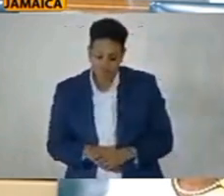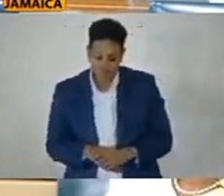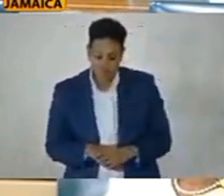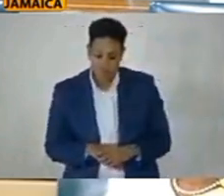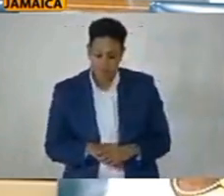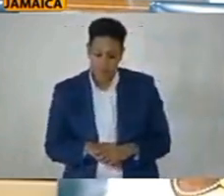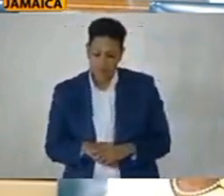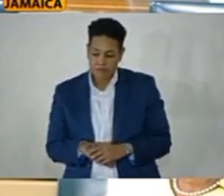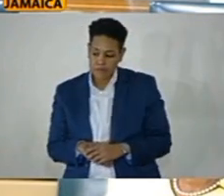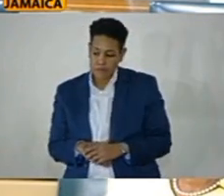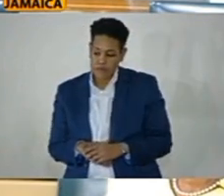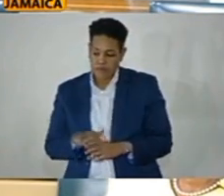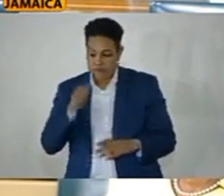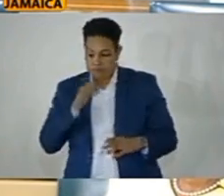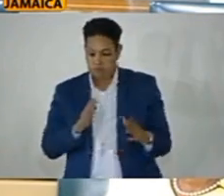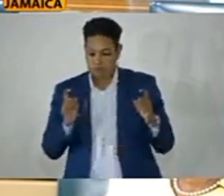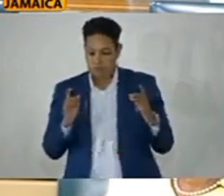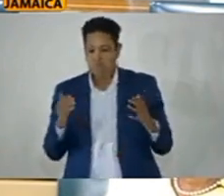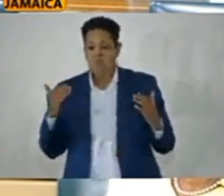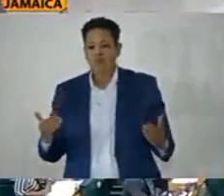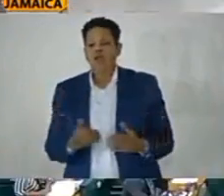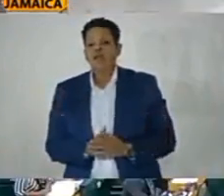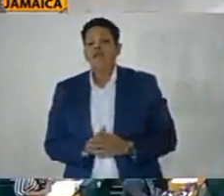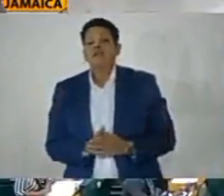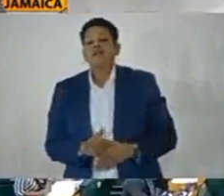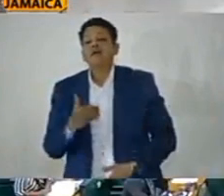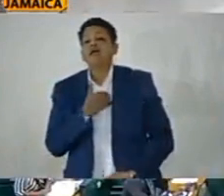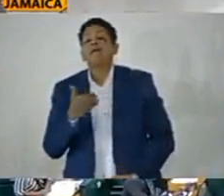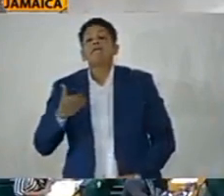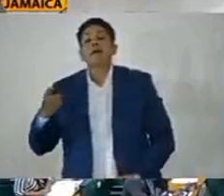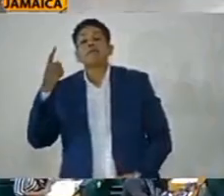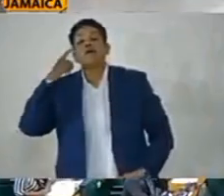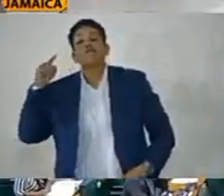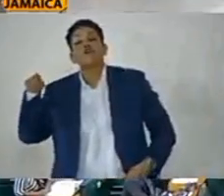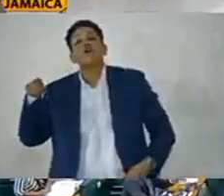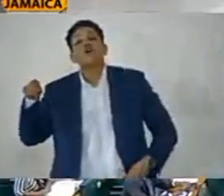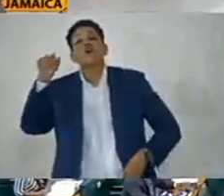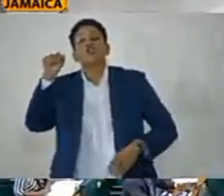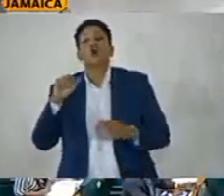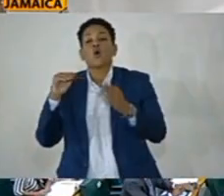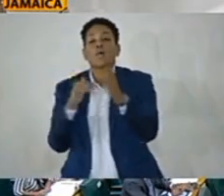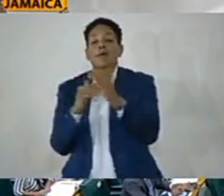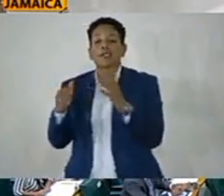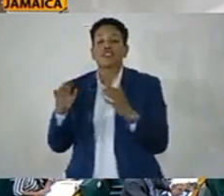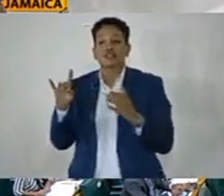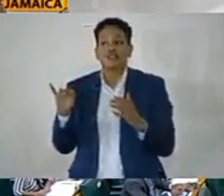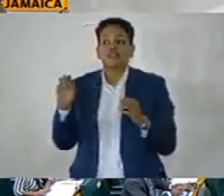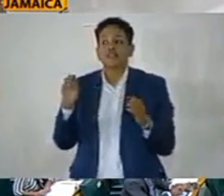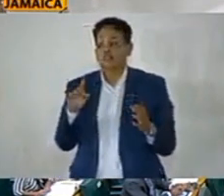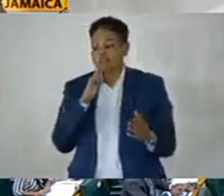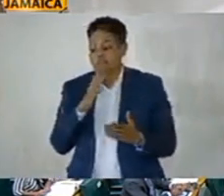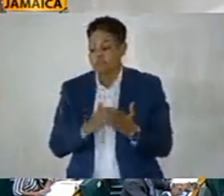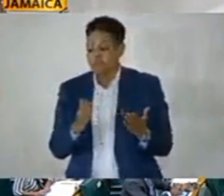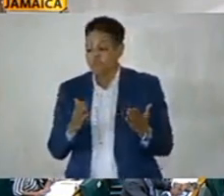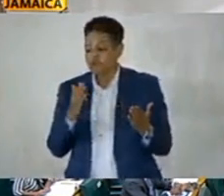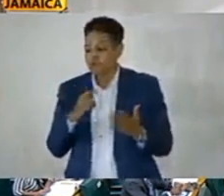Madam Speaker, yes, the member for South Manchester had submitted through